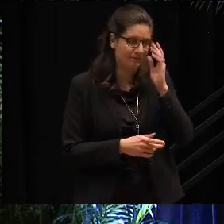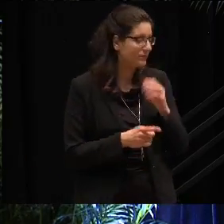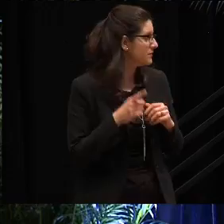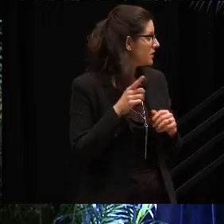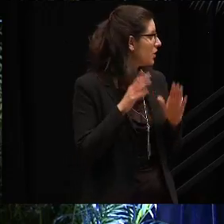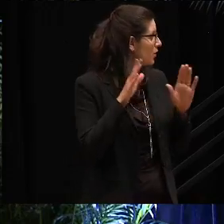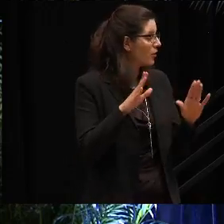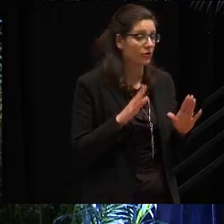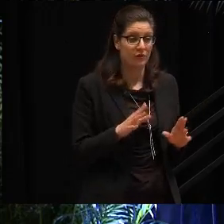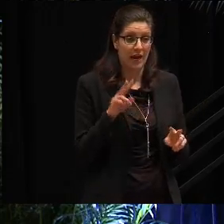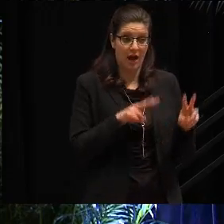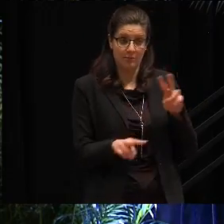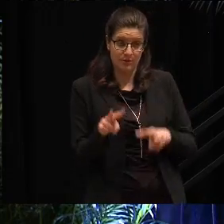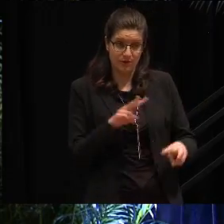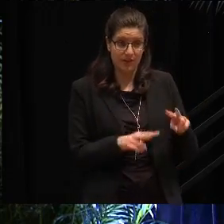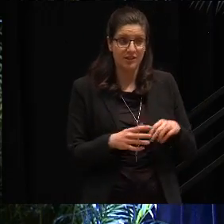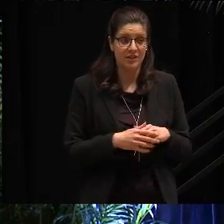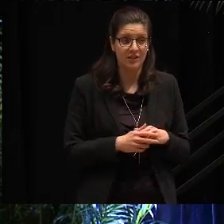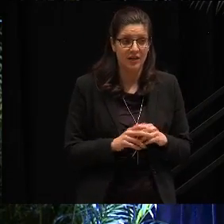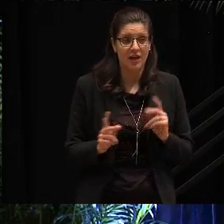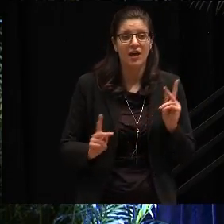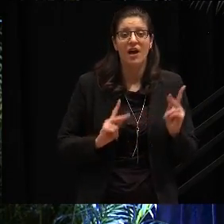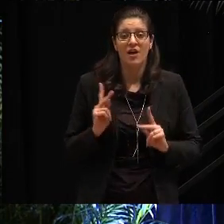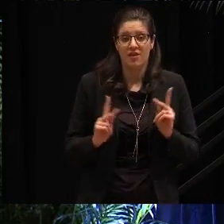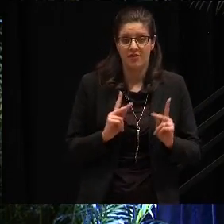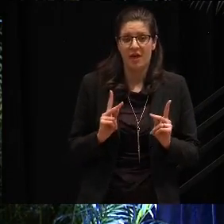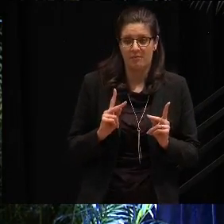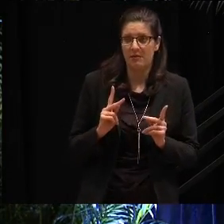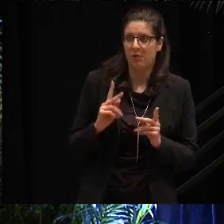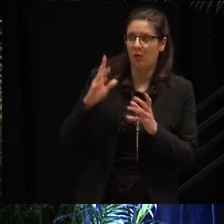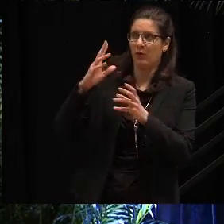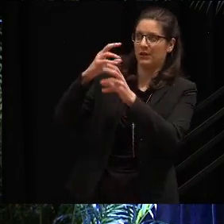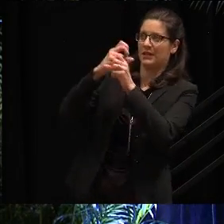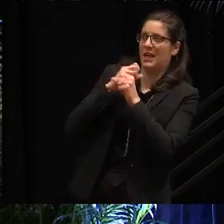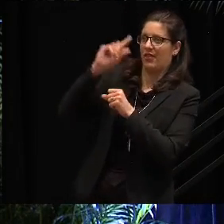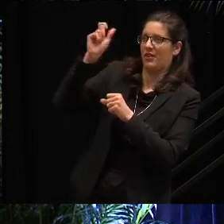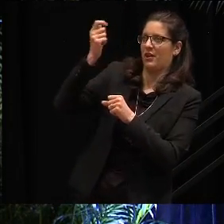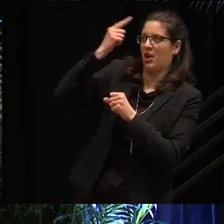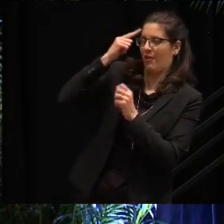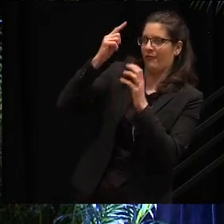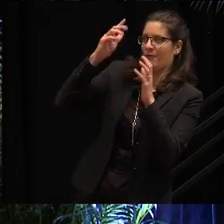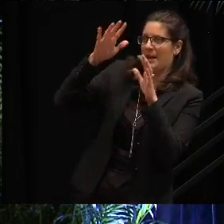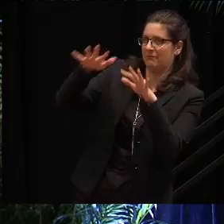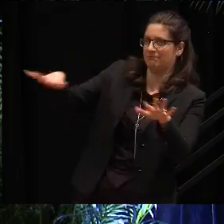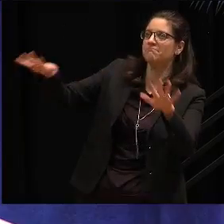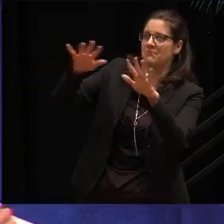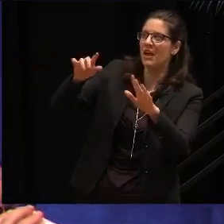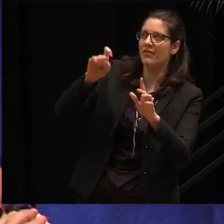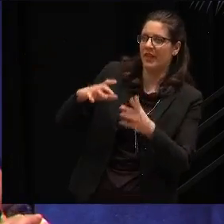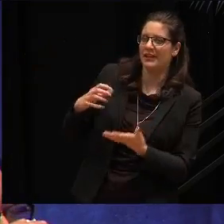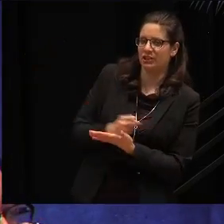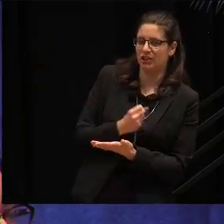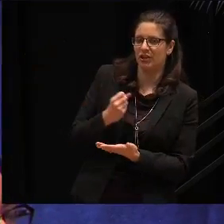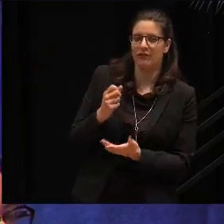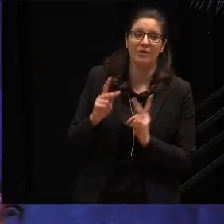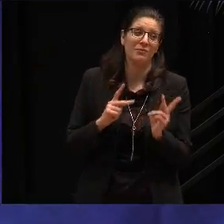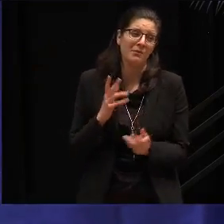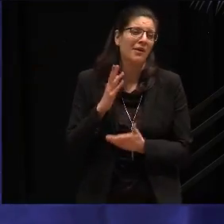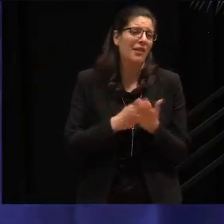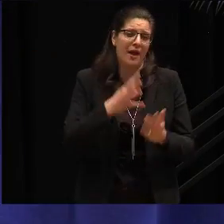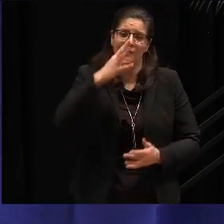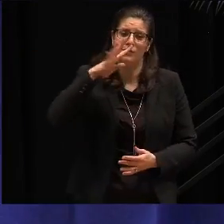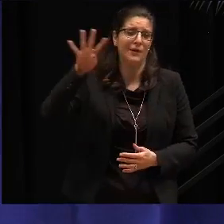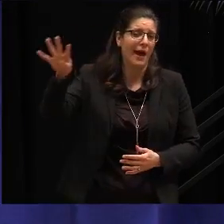it's kind of like the saying that people get the government they deserve. And there are a lot of people who are just tuned out to government